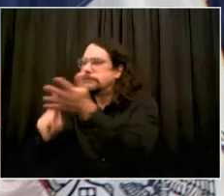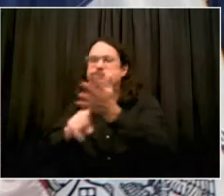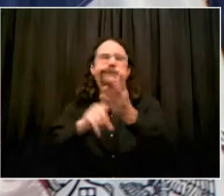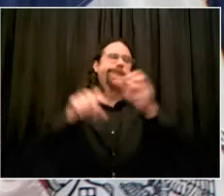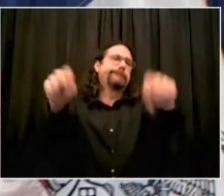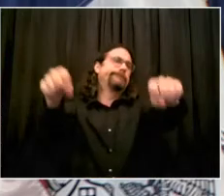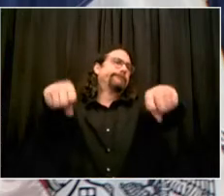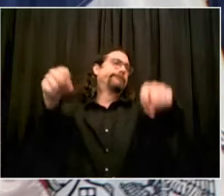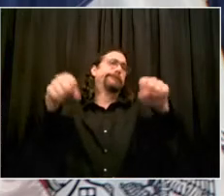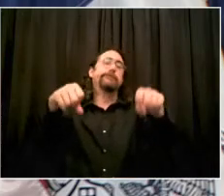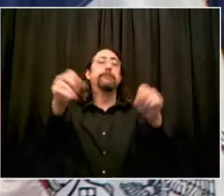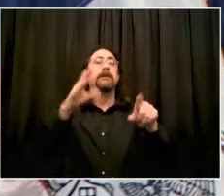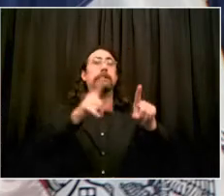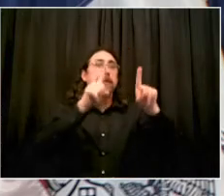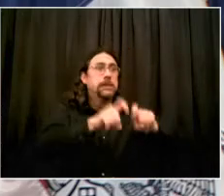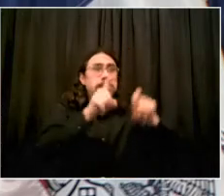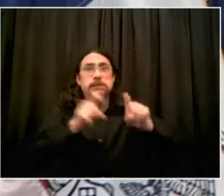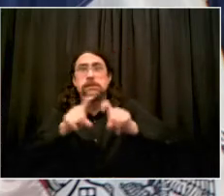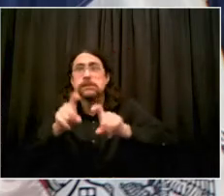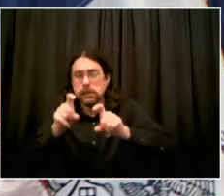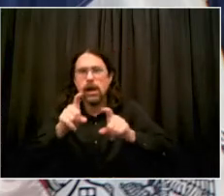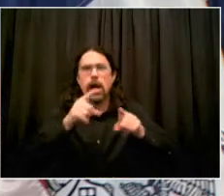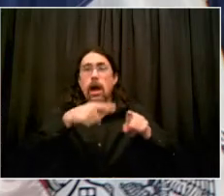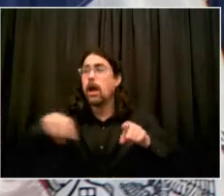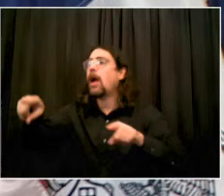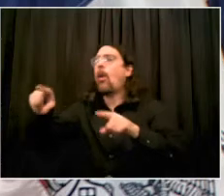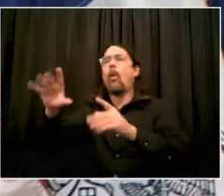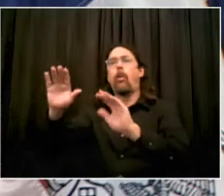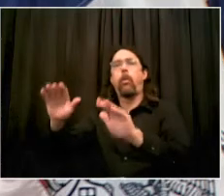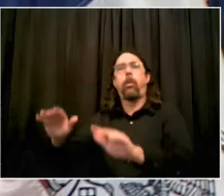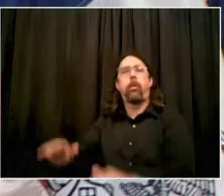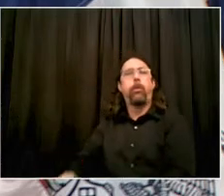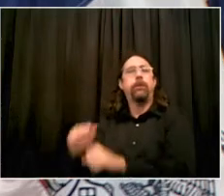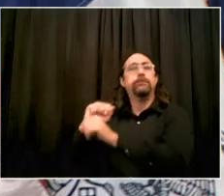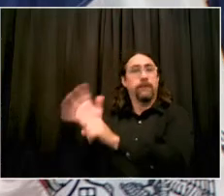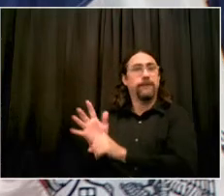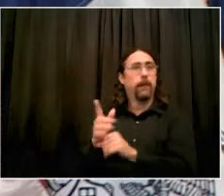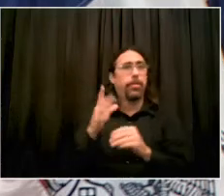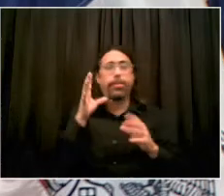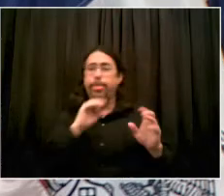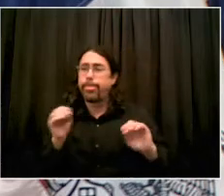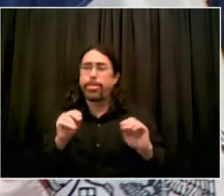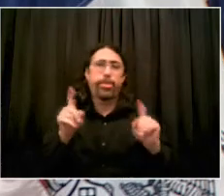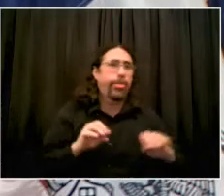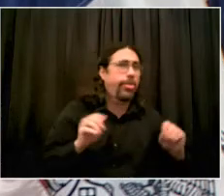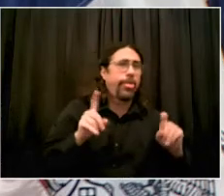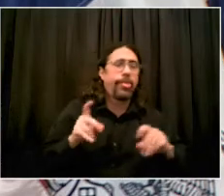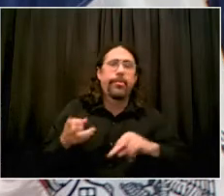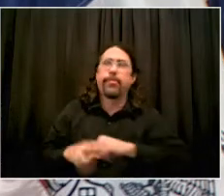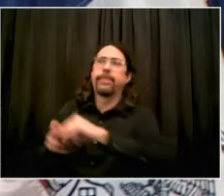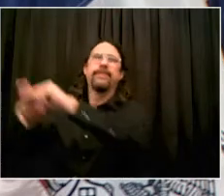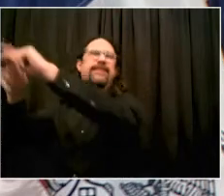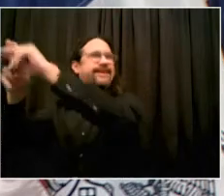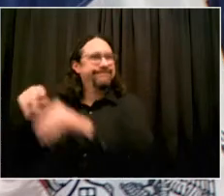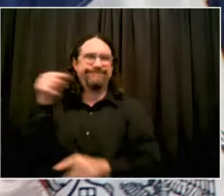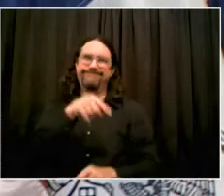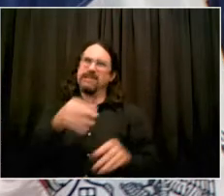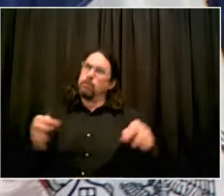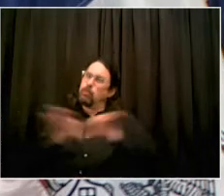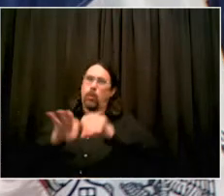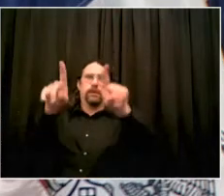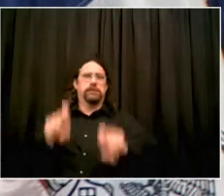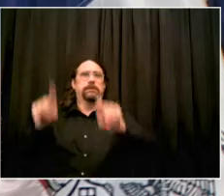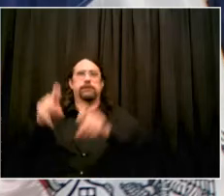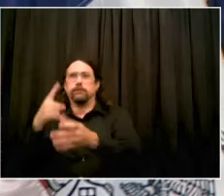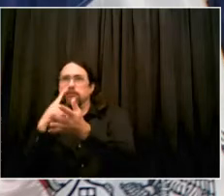message, reminding you it is free, it is fast, it is easy. We're making it easier all the time. We're using the self-swab testing, not the